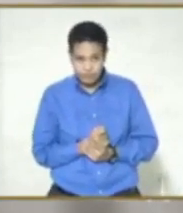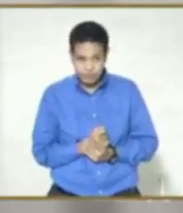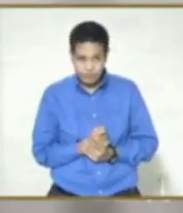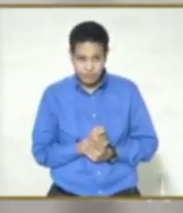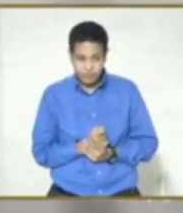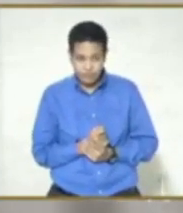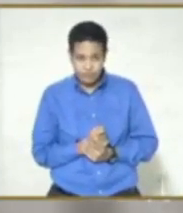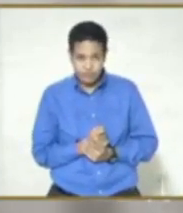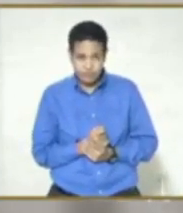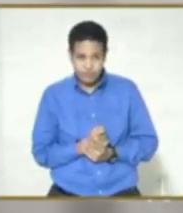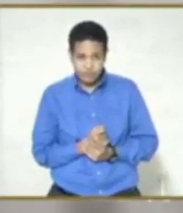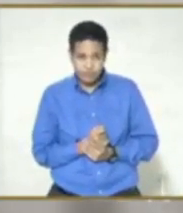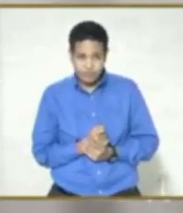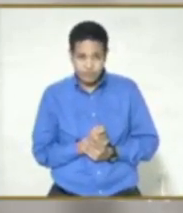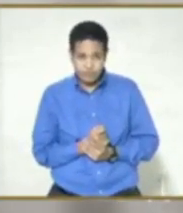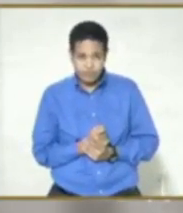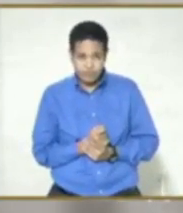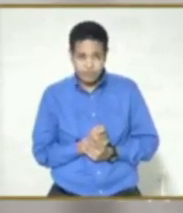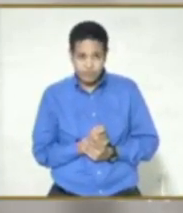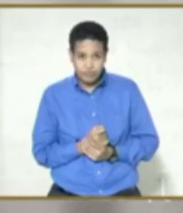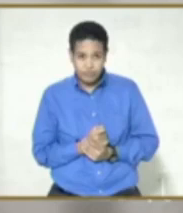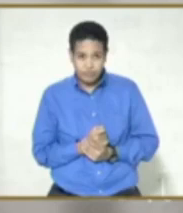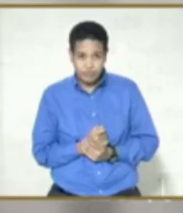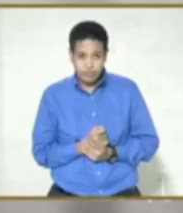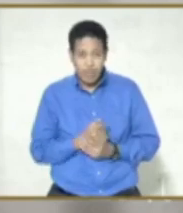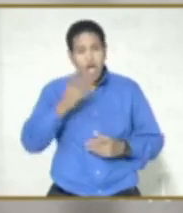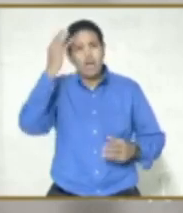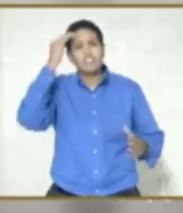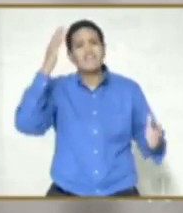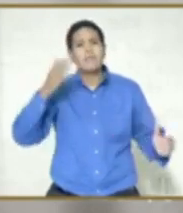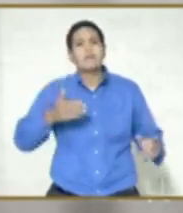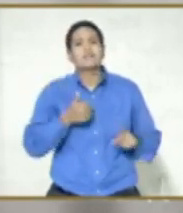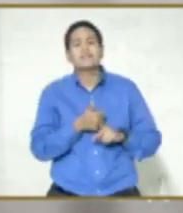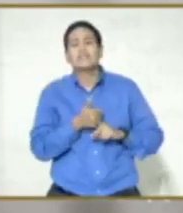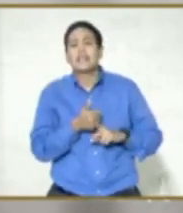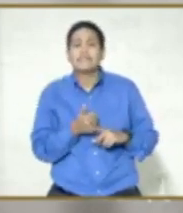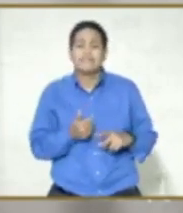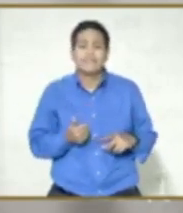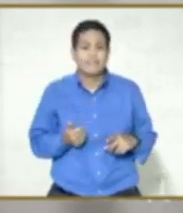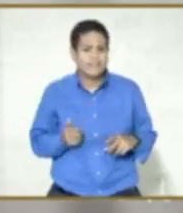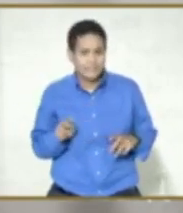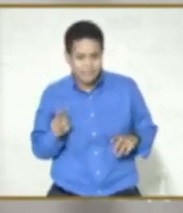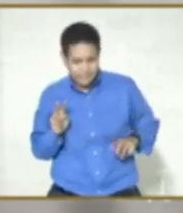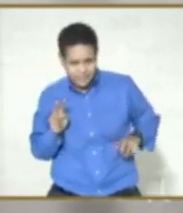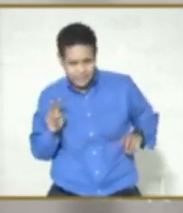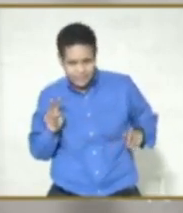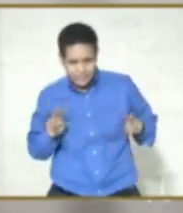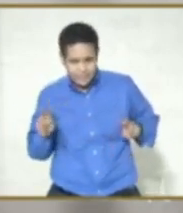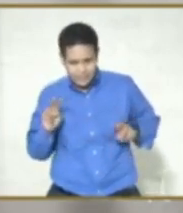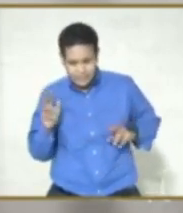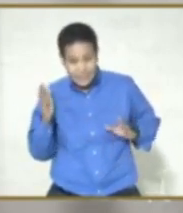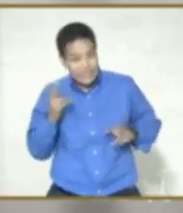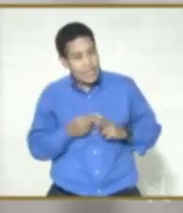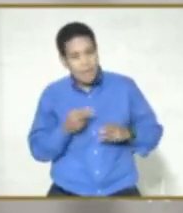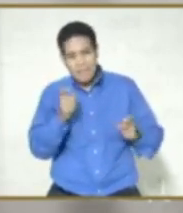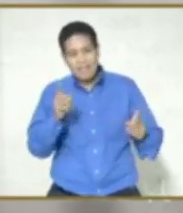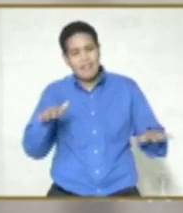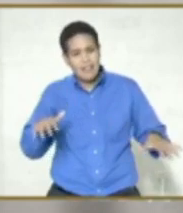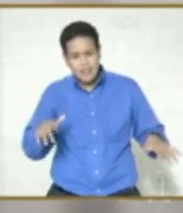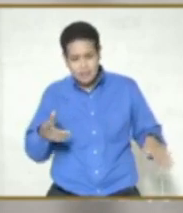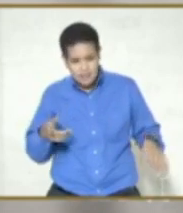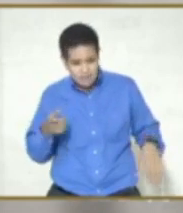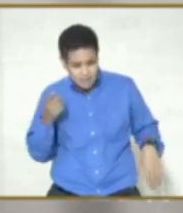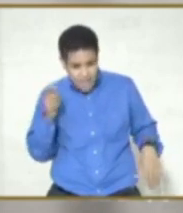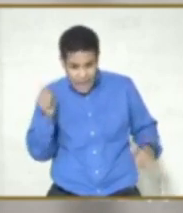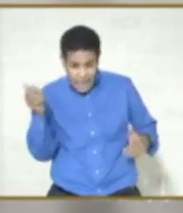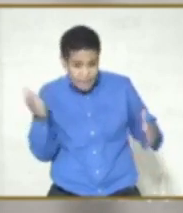anonymous respondent in St. Anne asking if there are any plans for the persons living on the